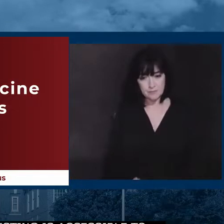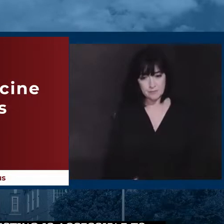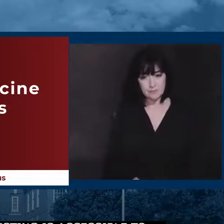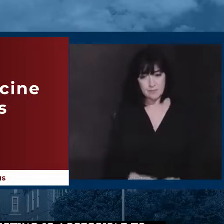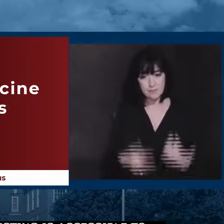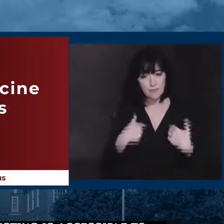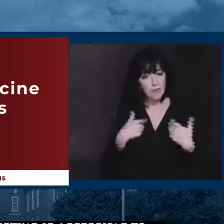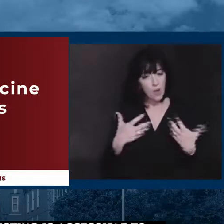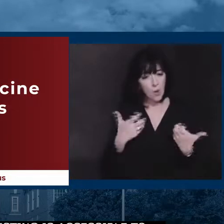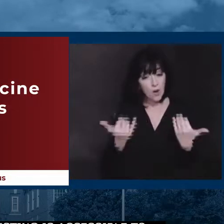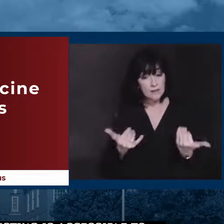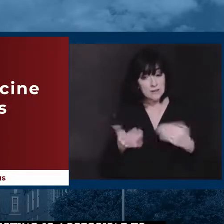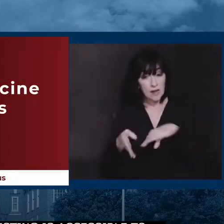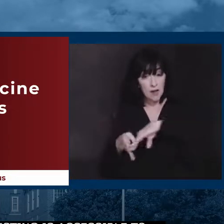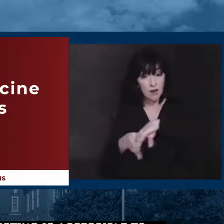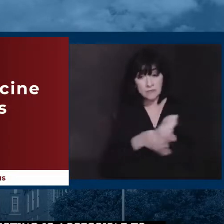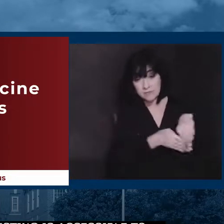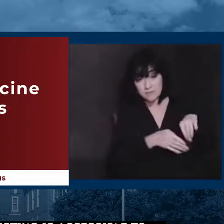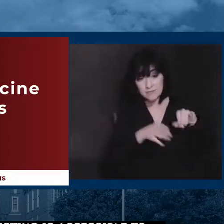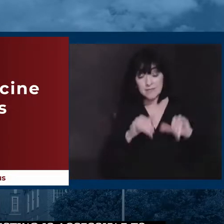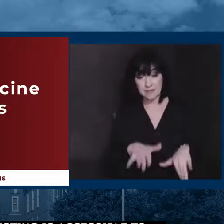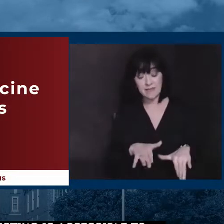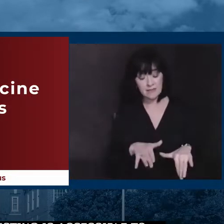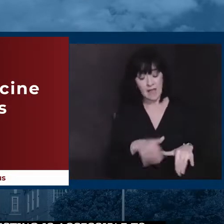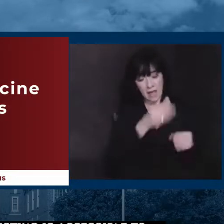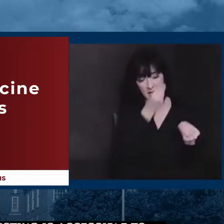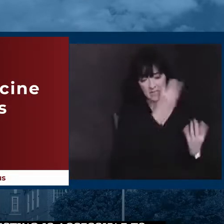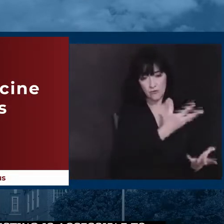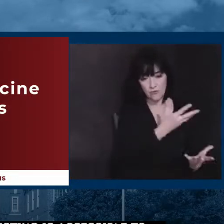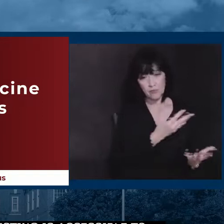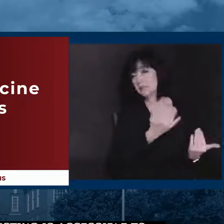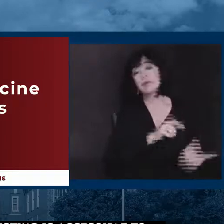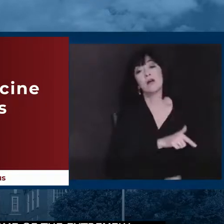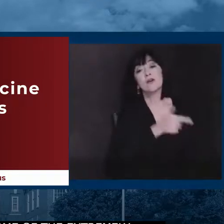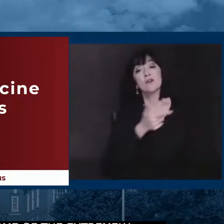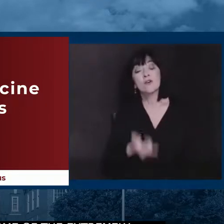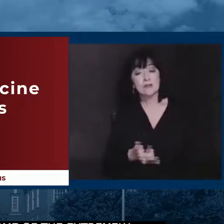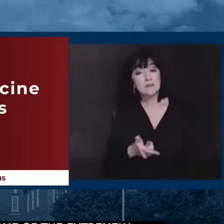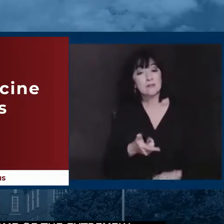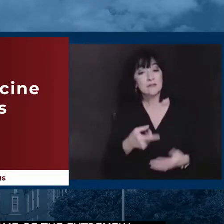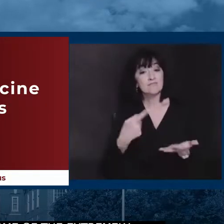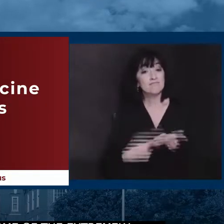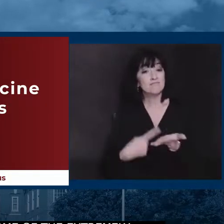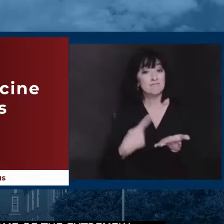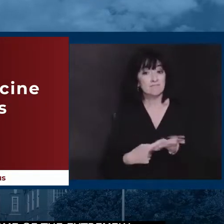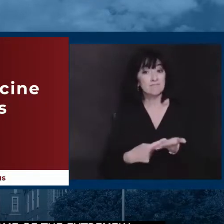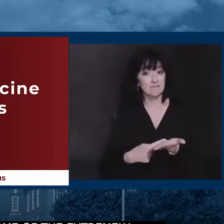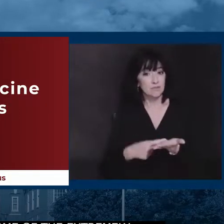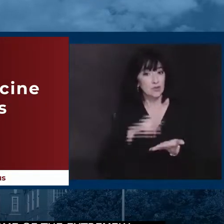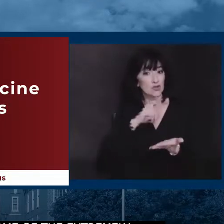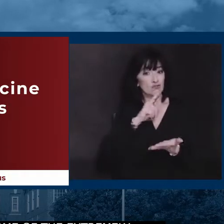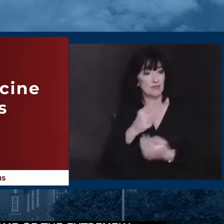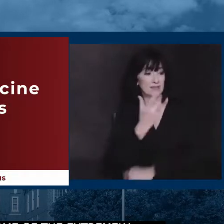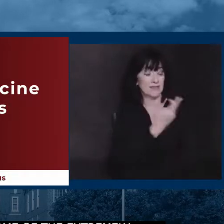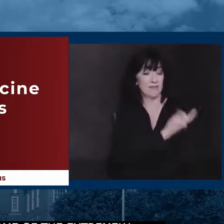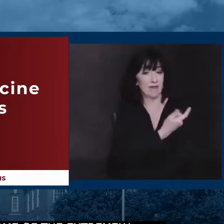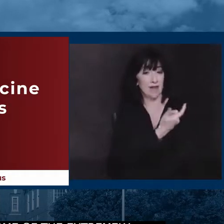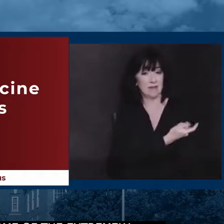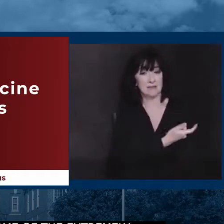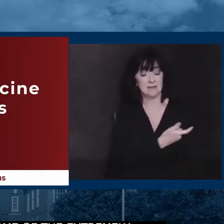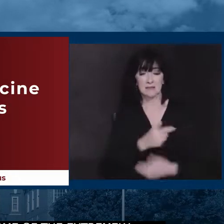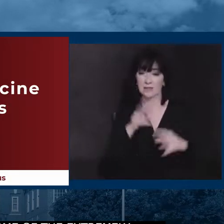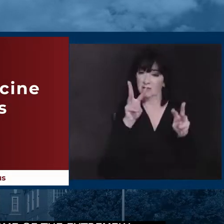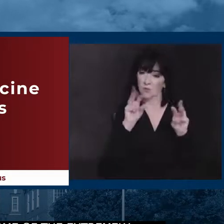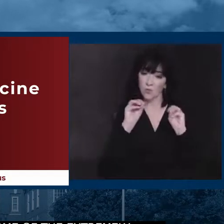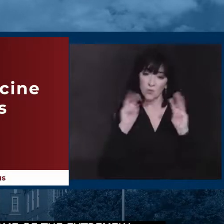the extremely exciting news. I mean, this is really a milestone, I think, in our lifetimes, a real time to